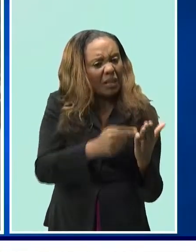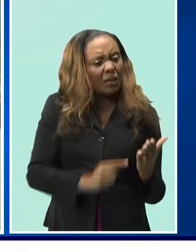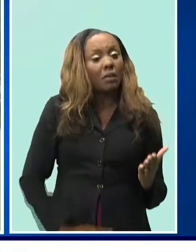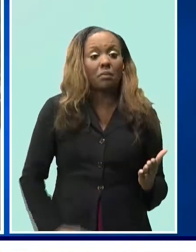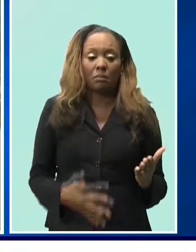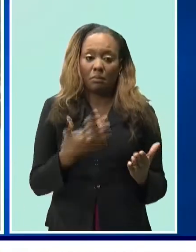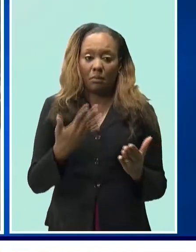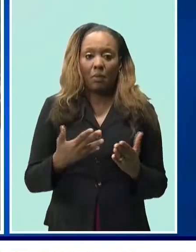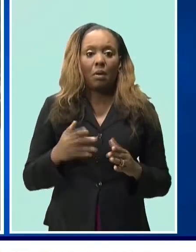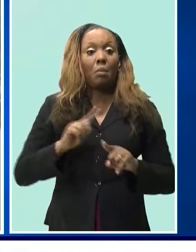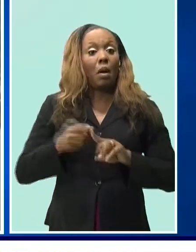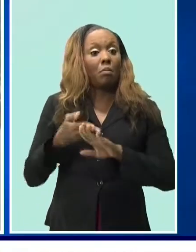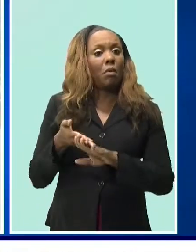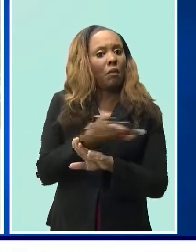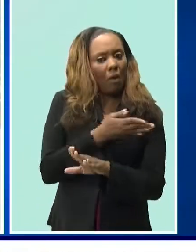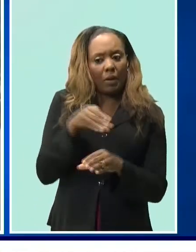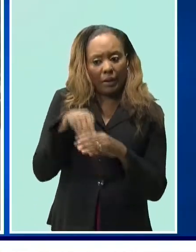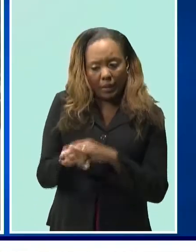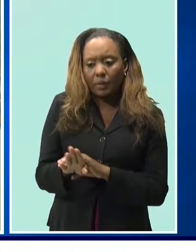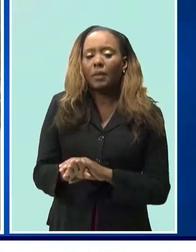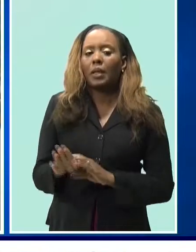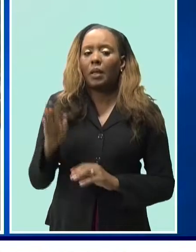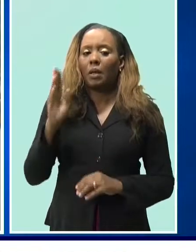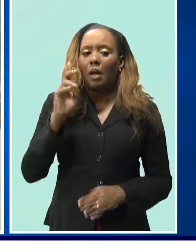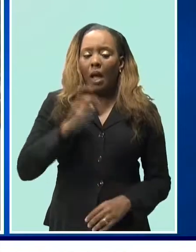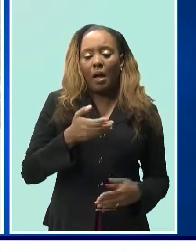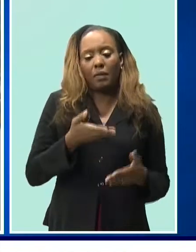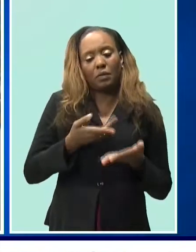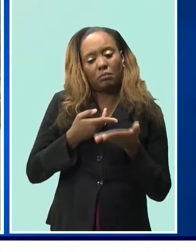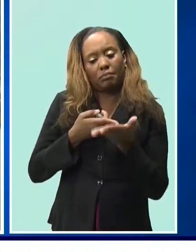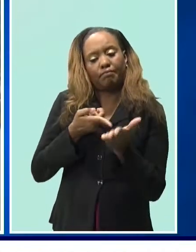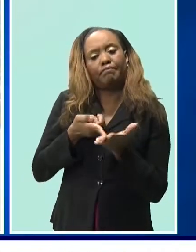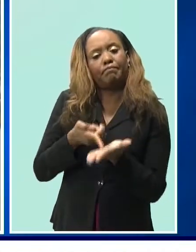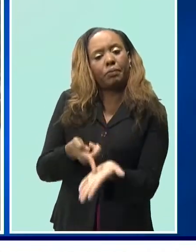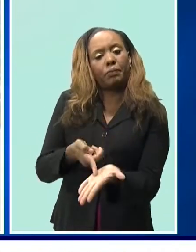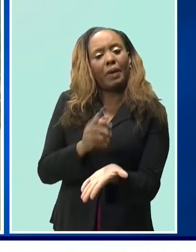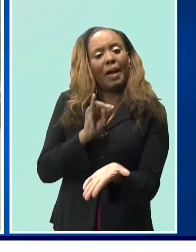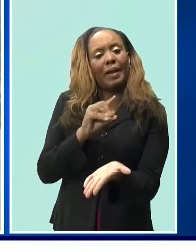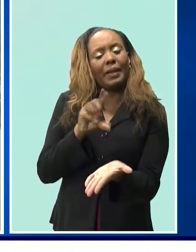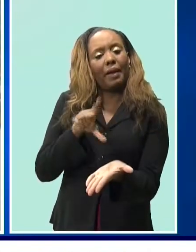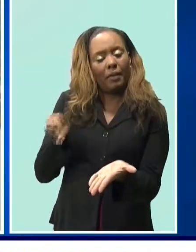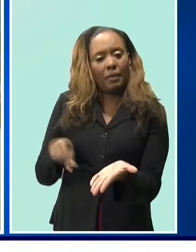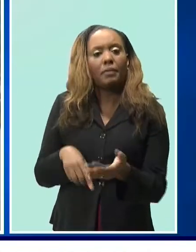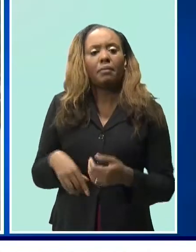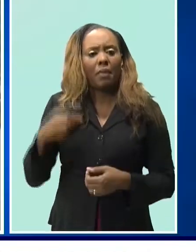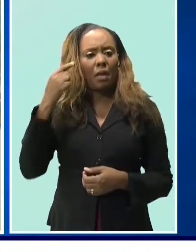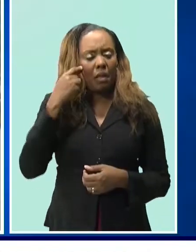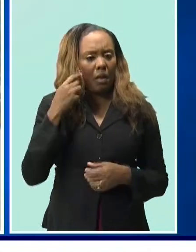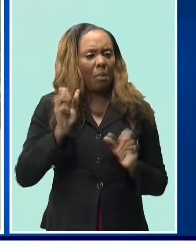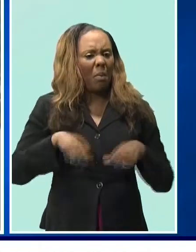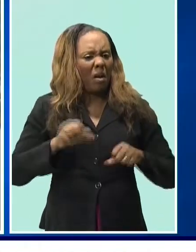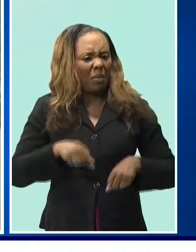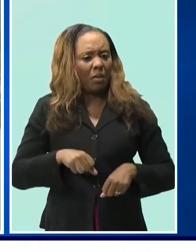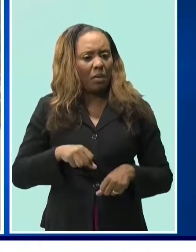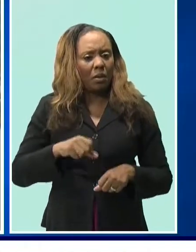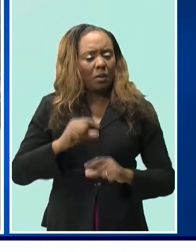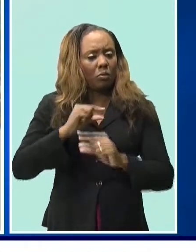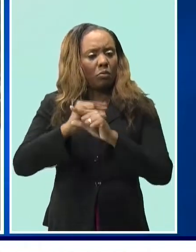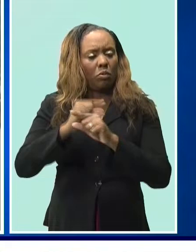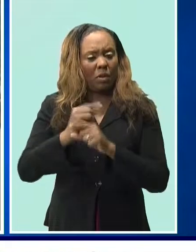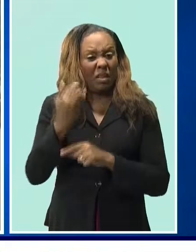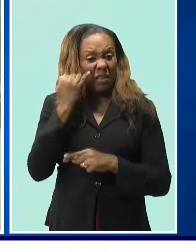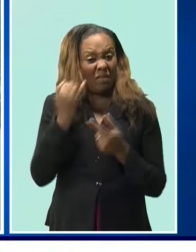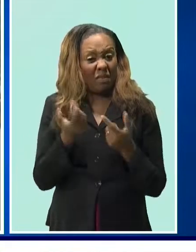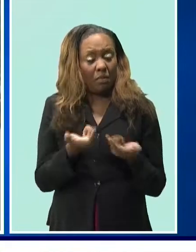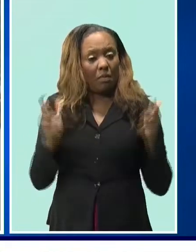ID before entry. We expect that will most likely be manned by security guards at the larger